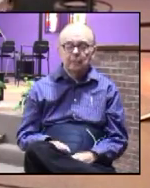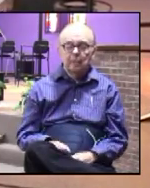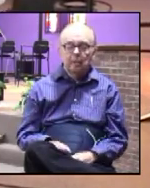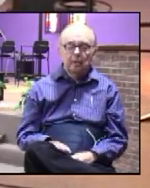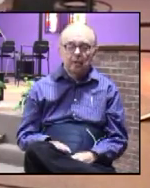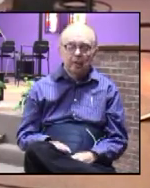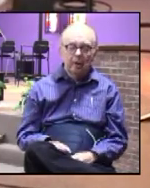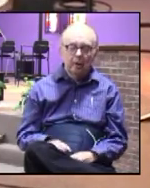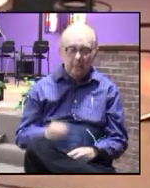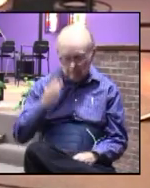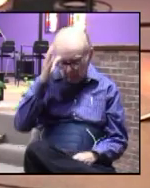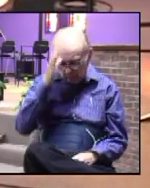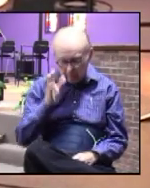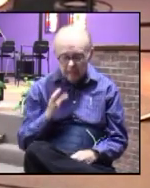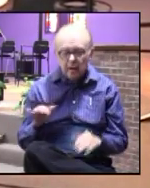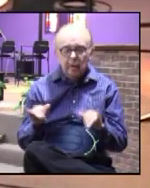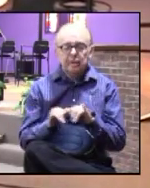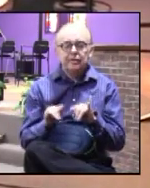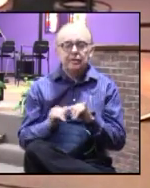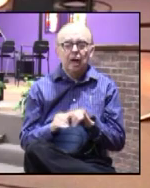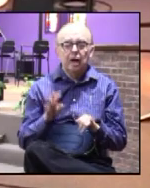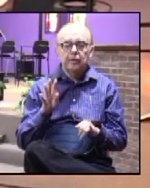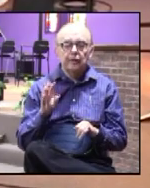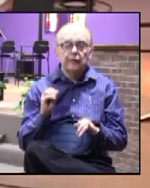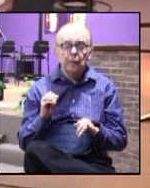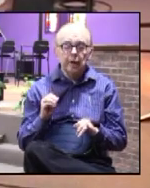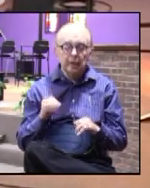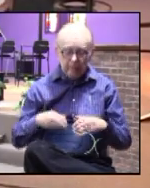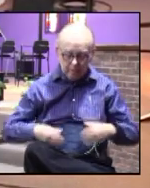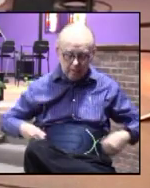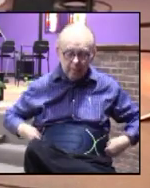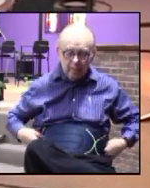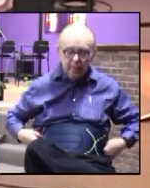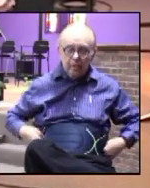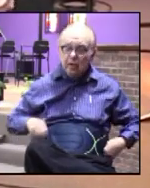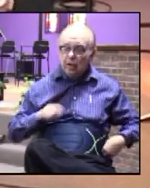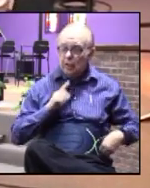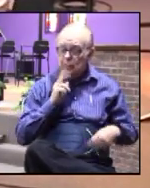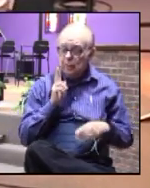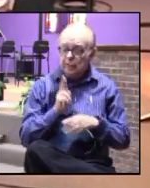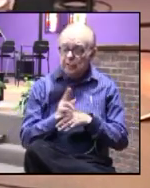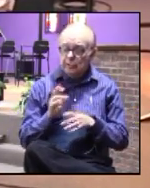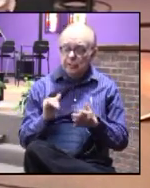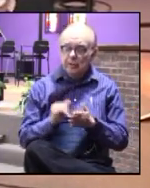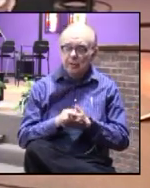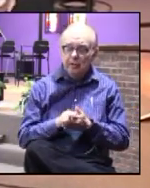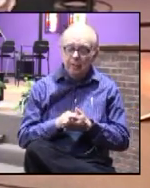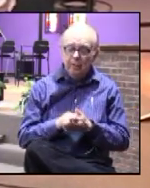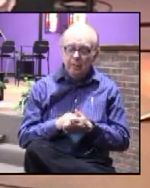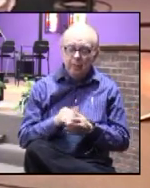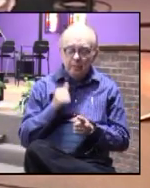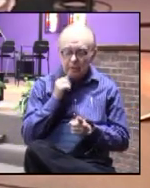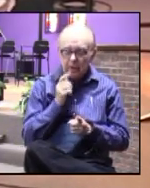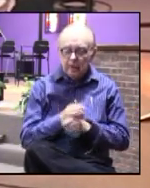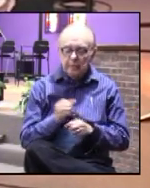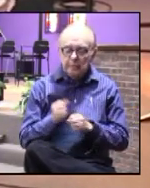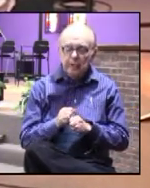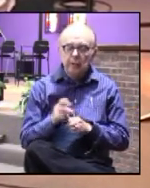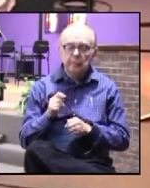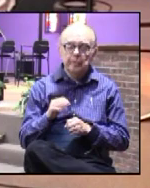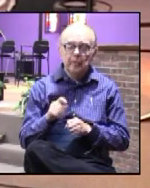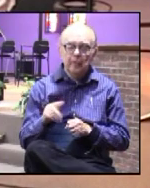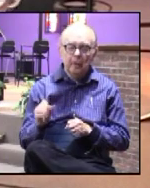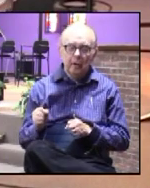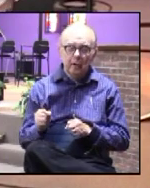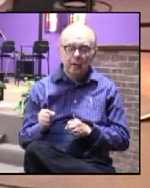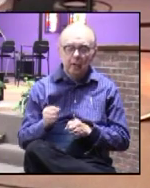He wore a size 40 waist. That's really what he wore. She got him the pair of pants.